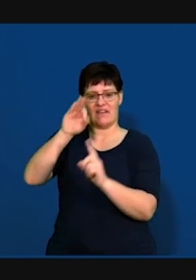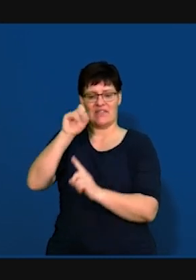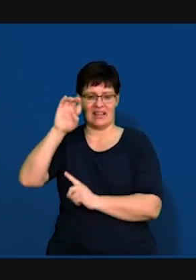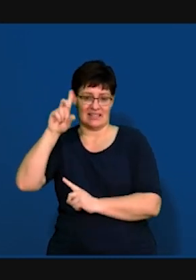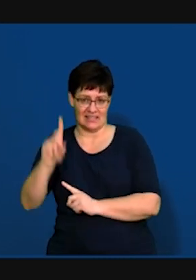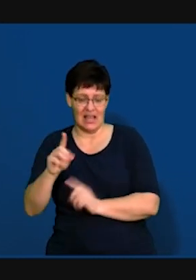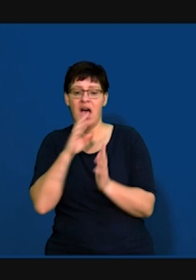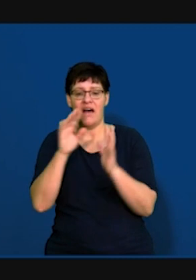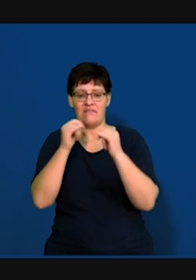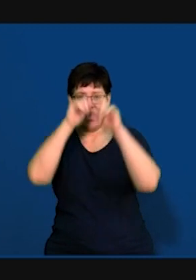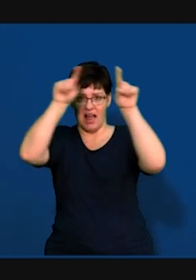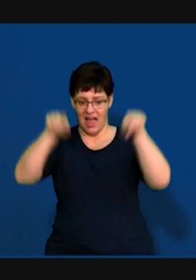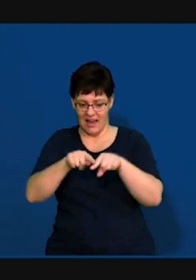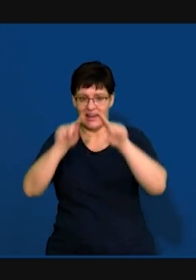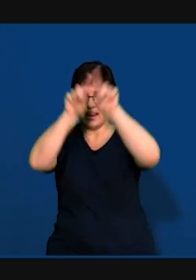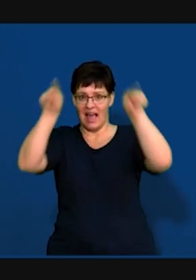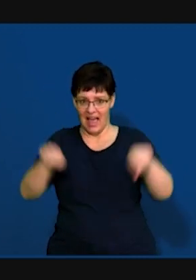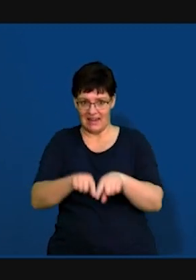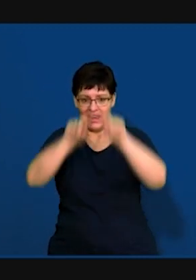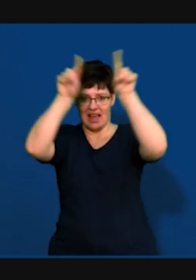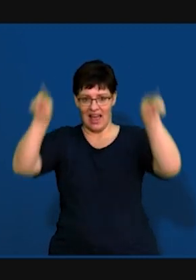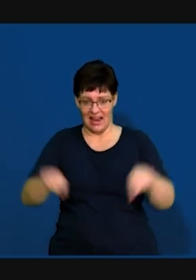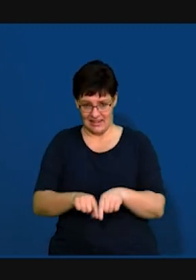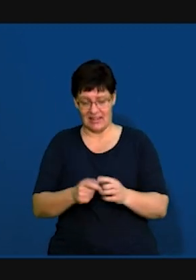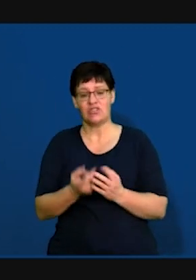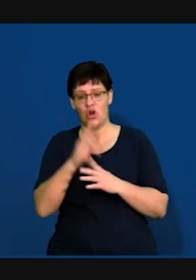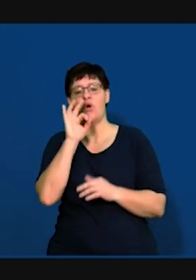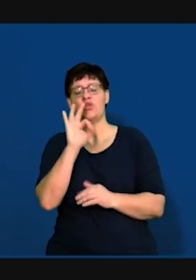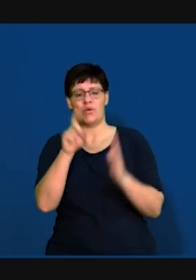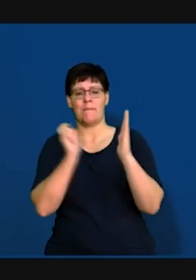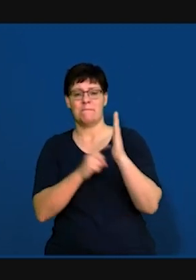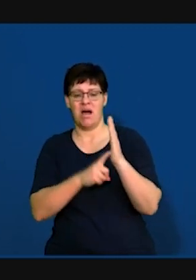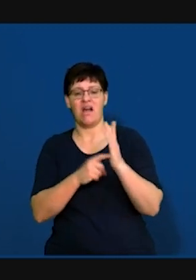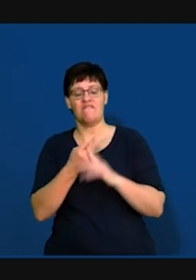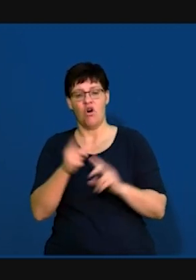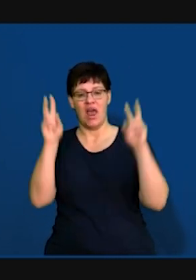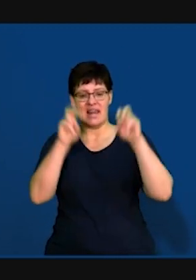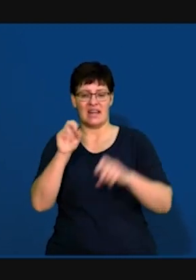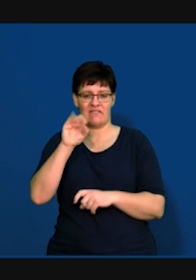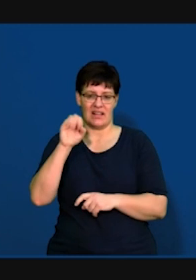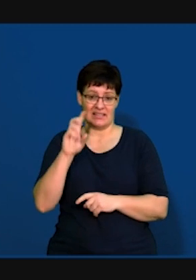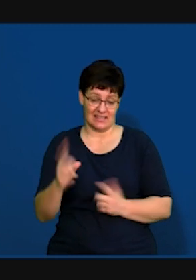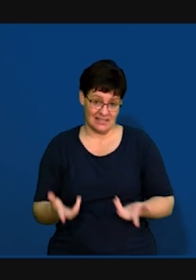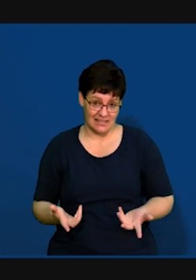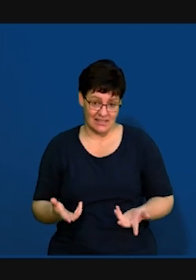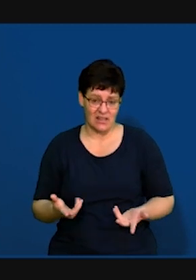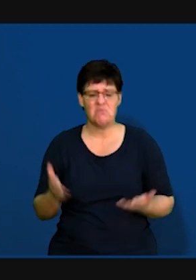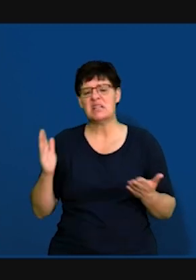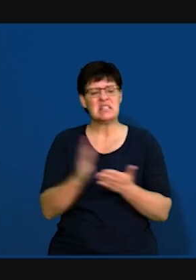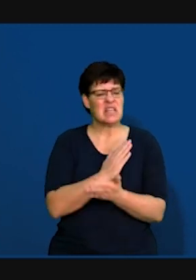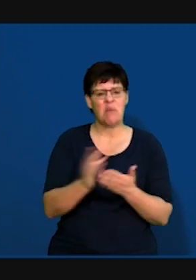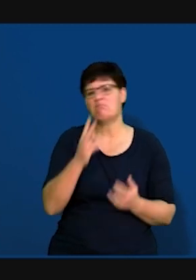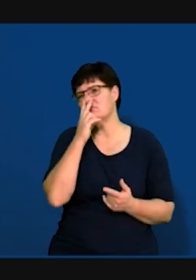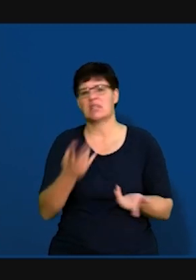field lines. So 3-mark questions are usually asked as far as electric fields at a point. So in some cases, you'd consider the